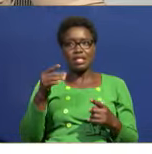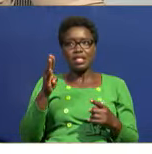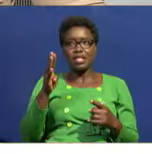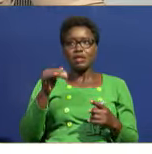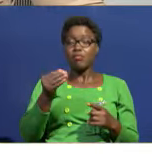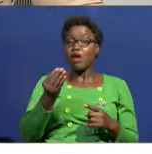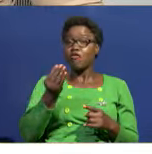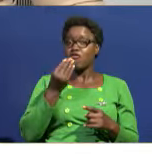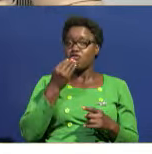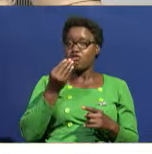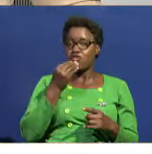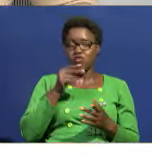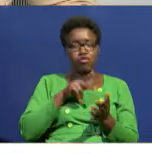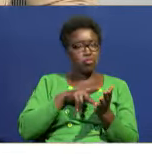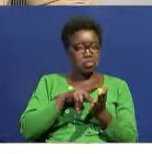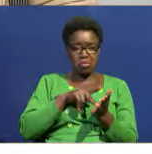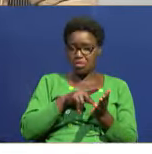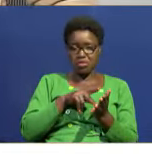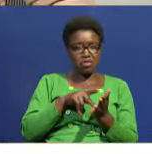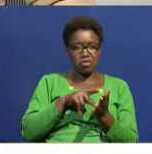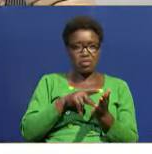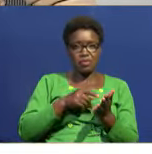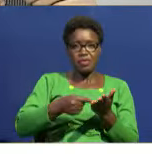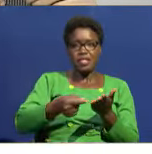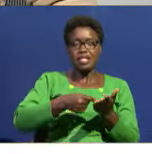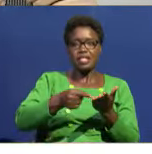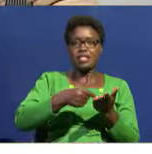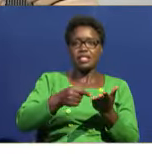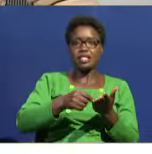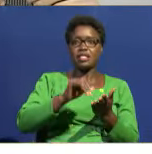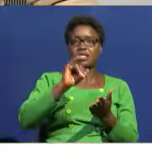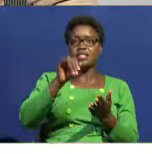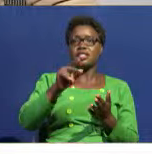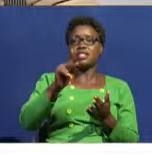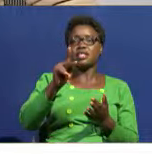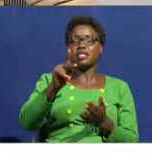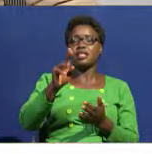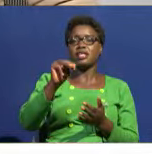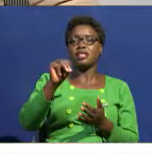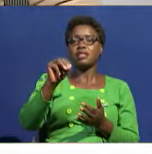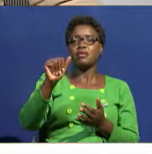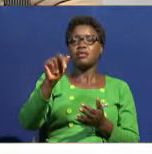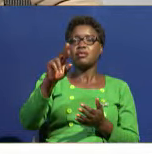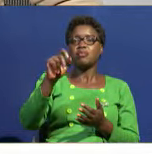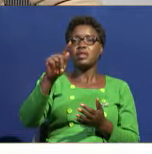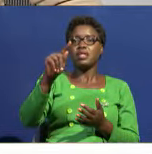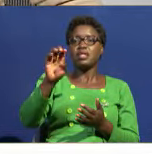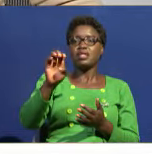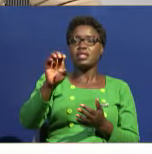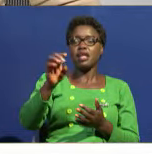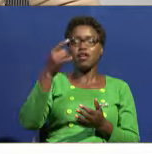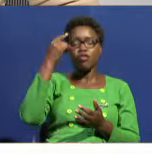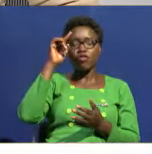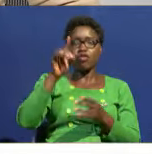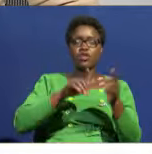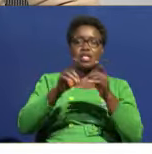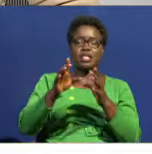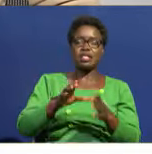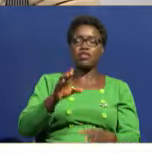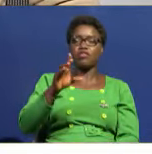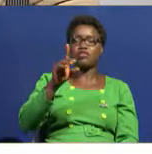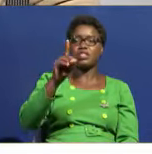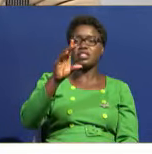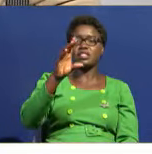by food poisoning. It has been signed by J.K. Marete, who is the director, for the Director of